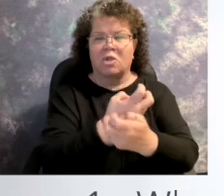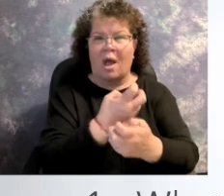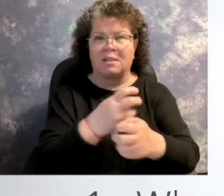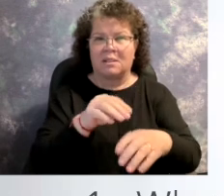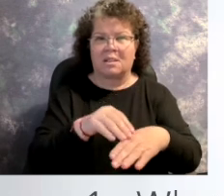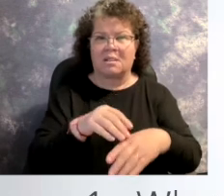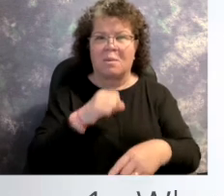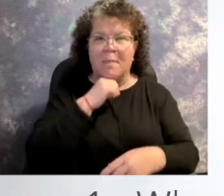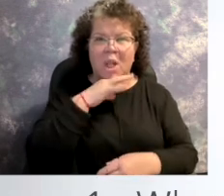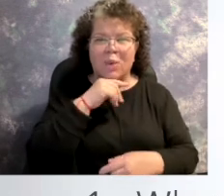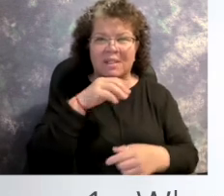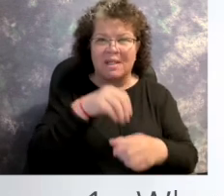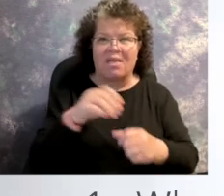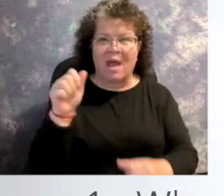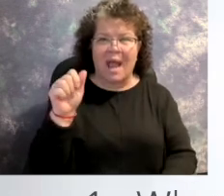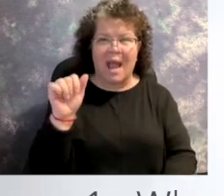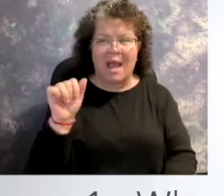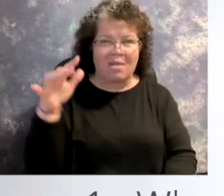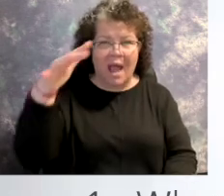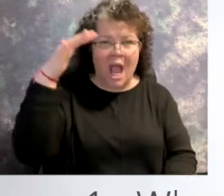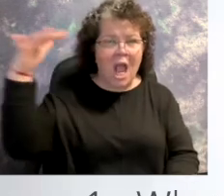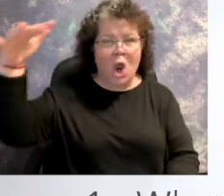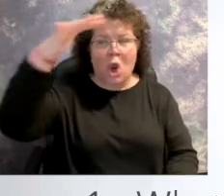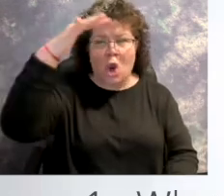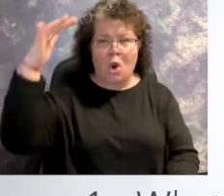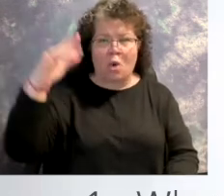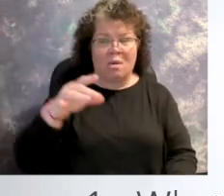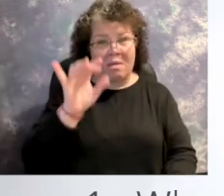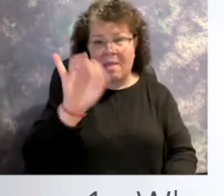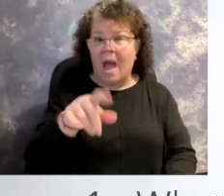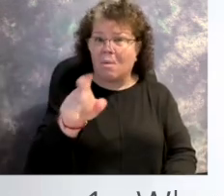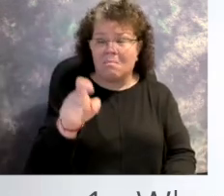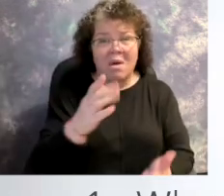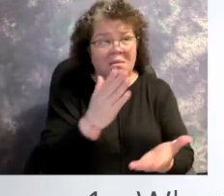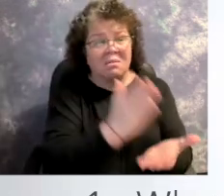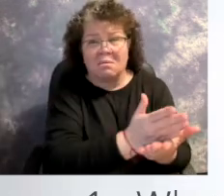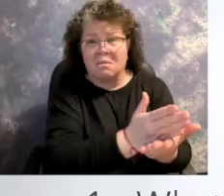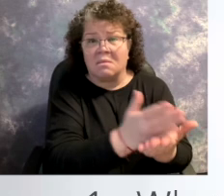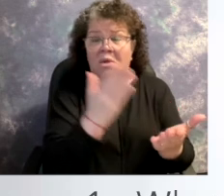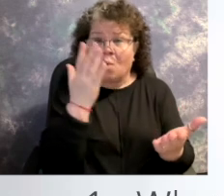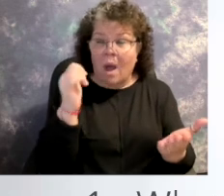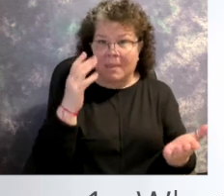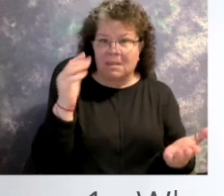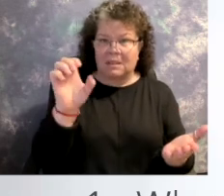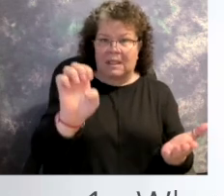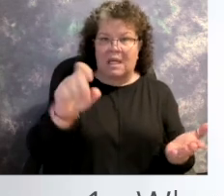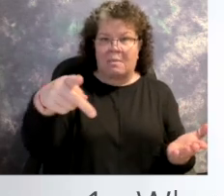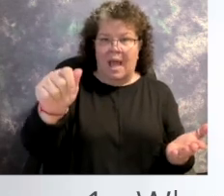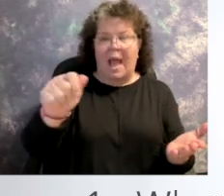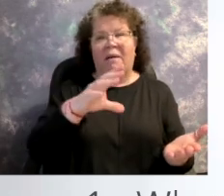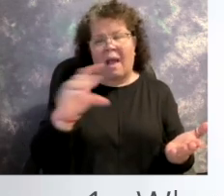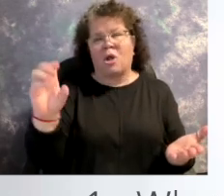So of course we have to start that, because EPA also interested in that, and CARB as well.